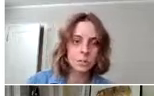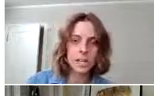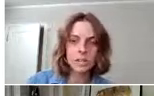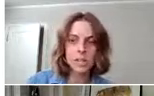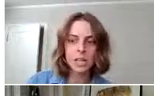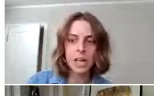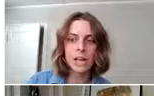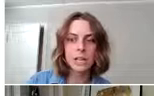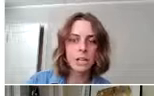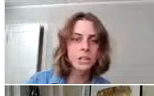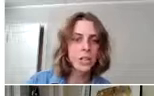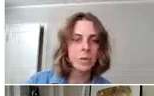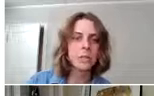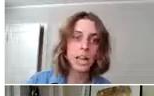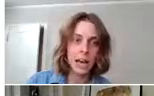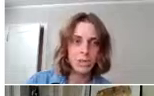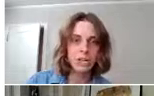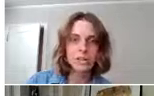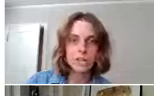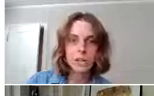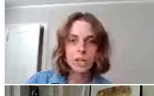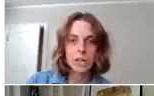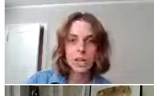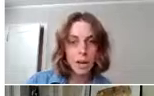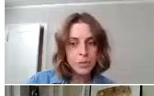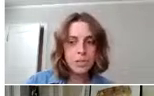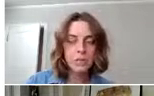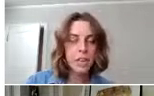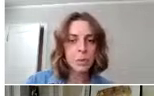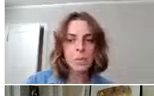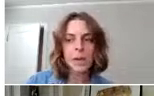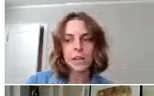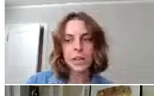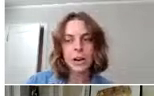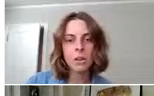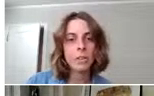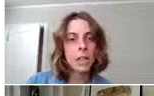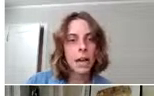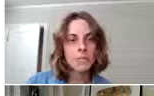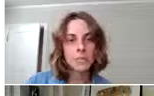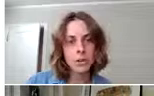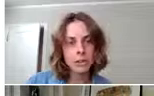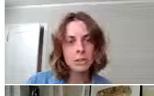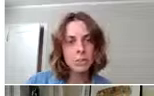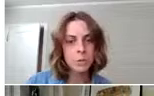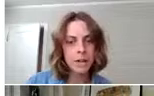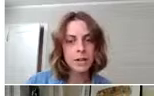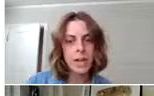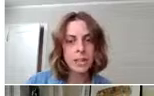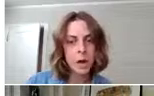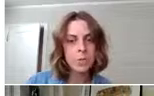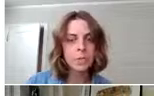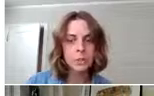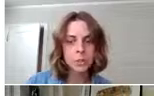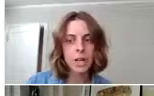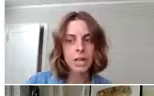Language interpretation and English language captions. Captions are available by clicking on the live transcript button